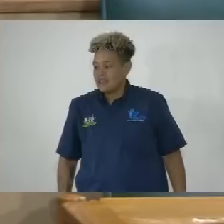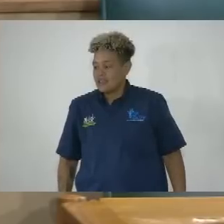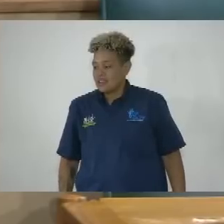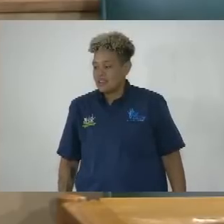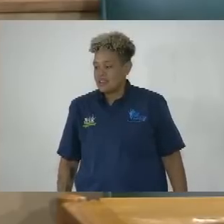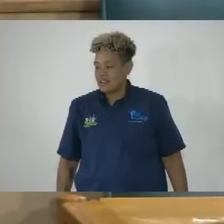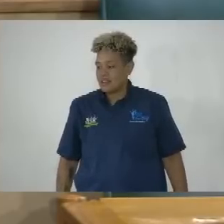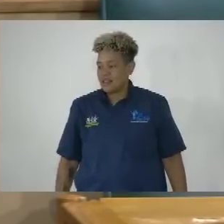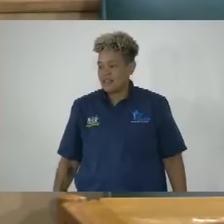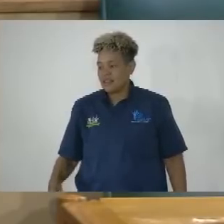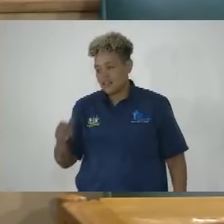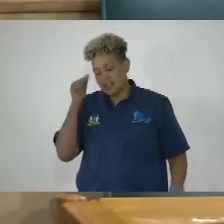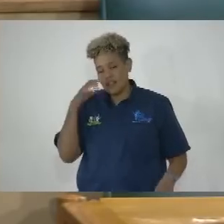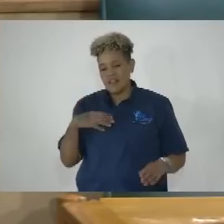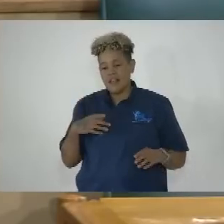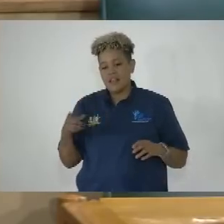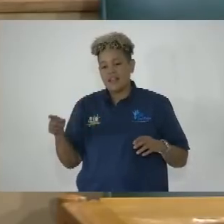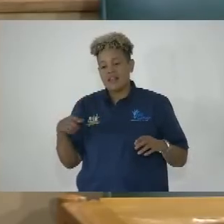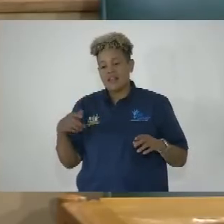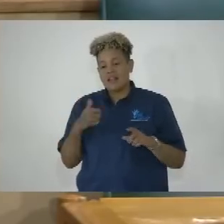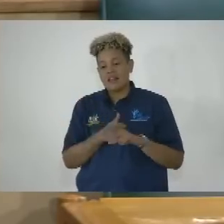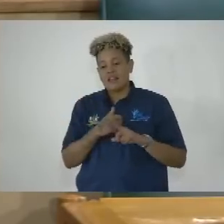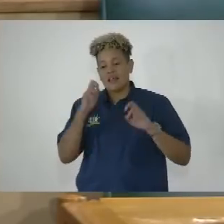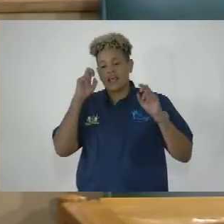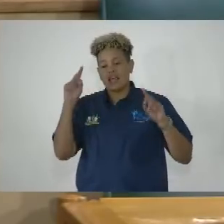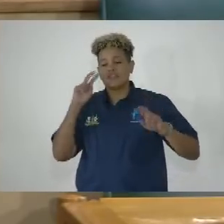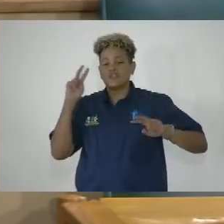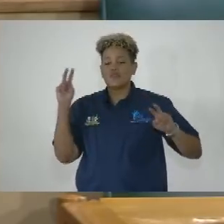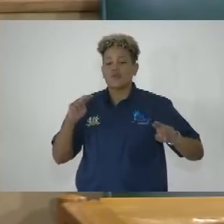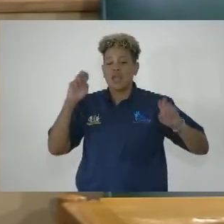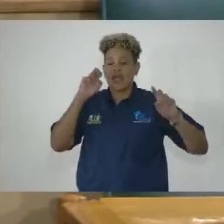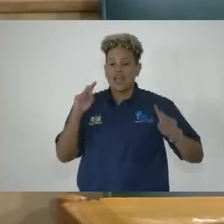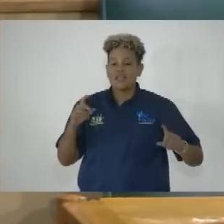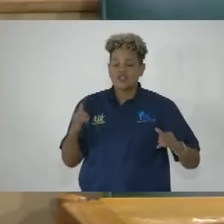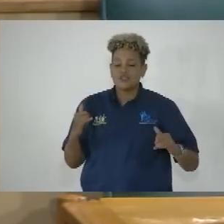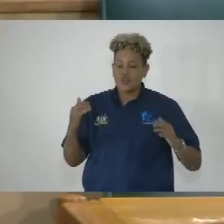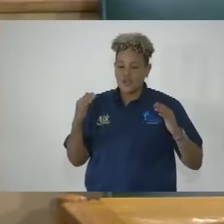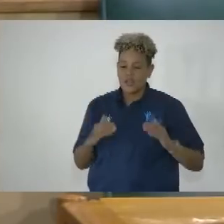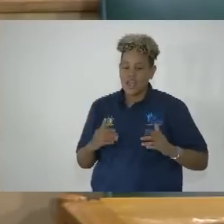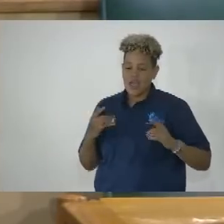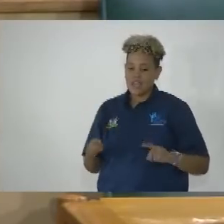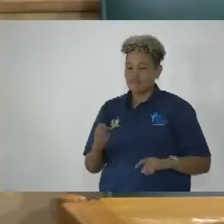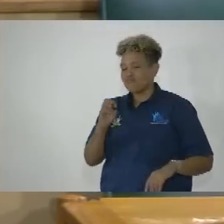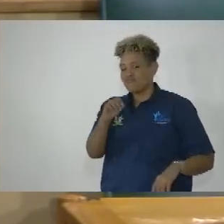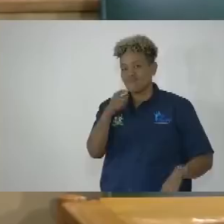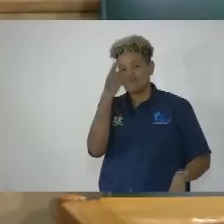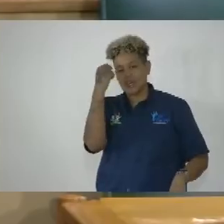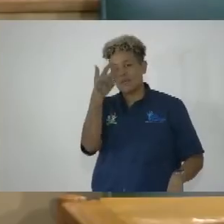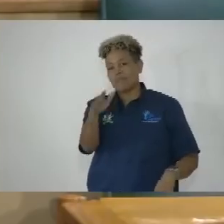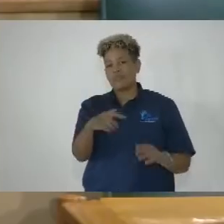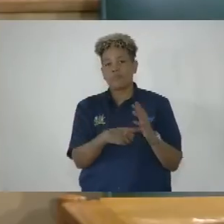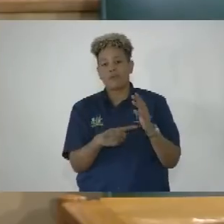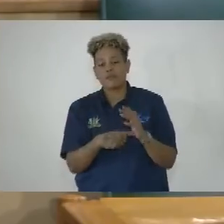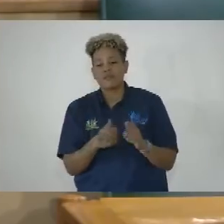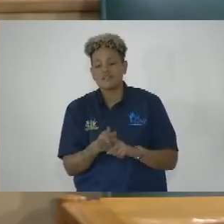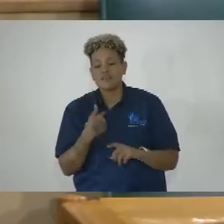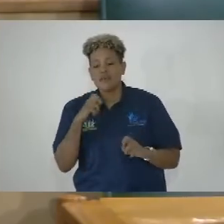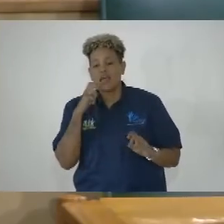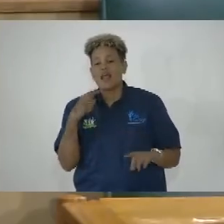Let me turn to education. Yes. Let me turn to education. And I'm going to